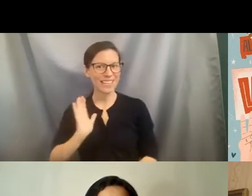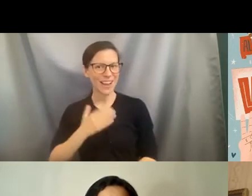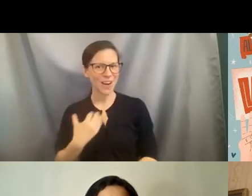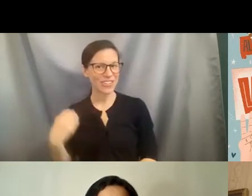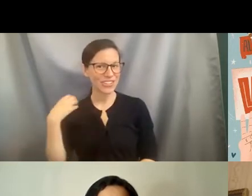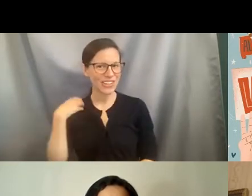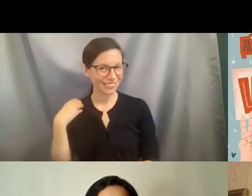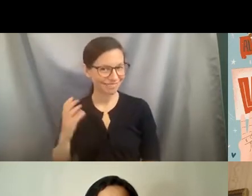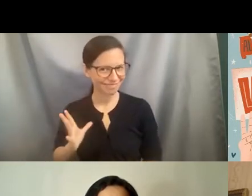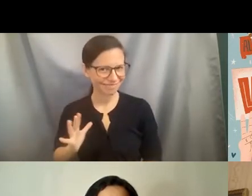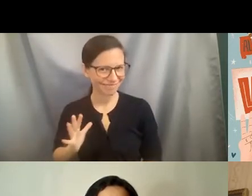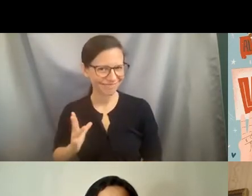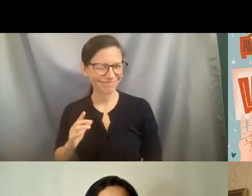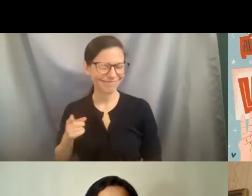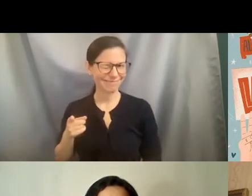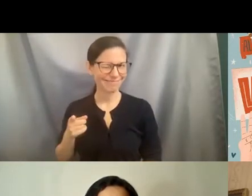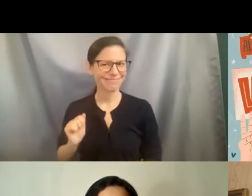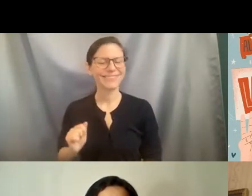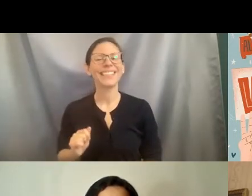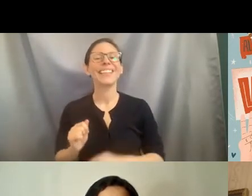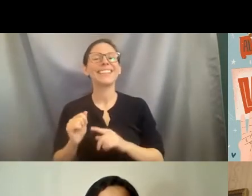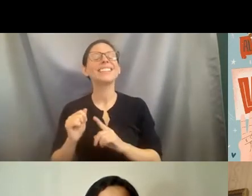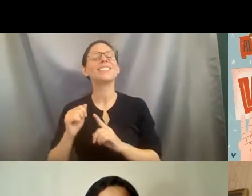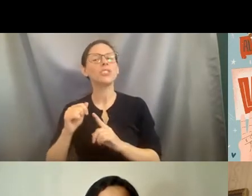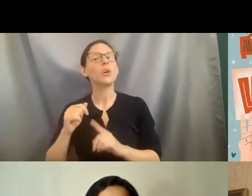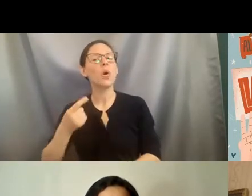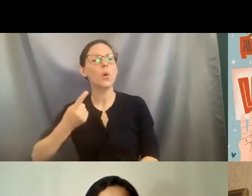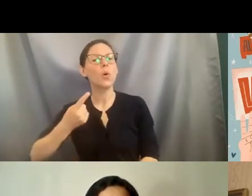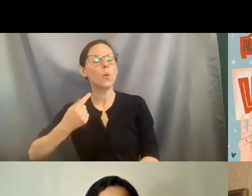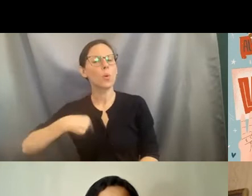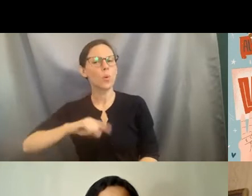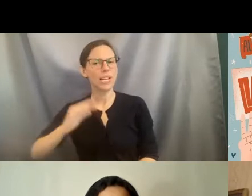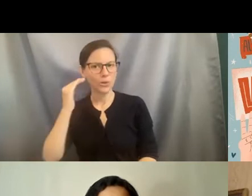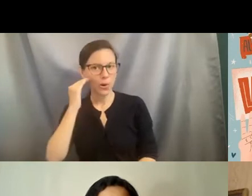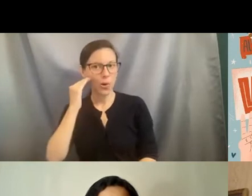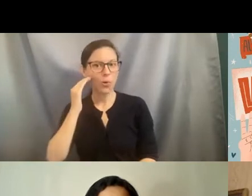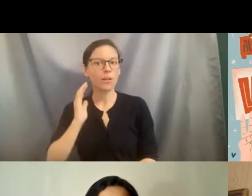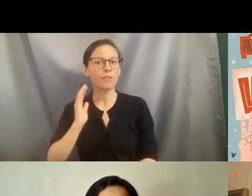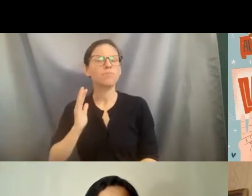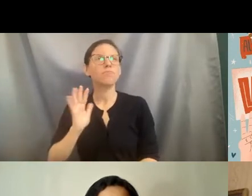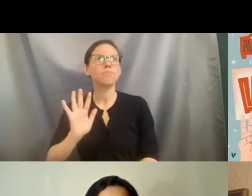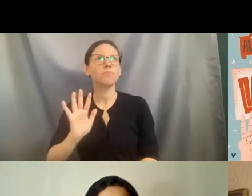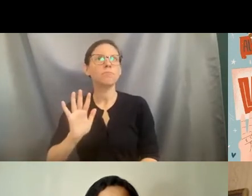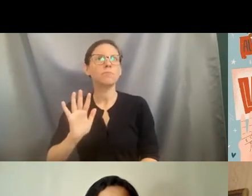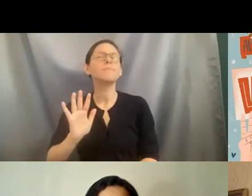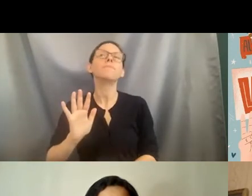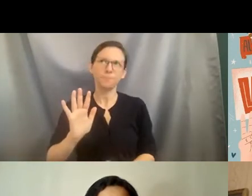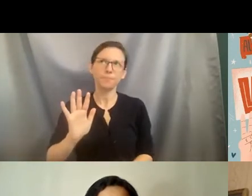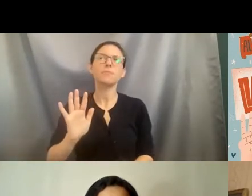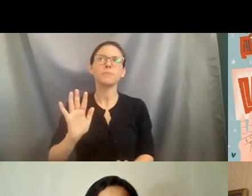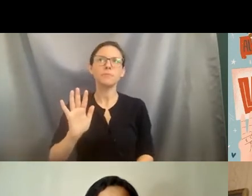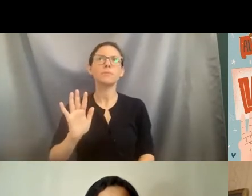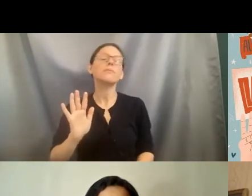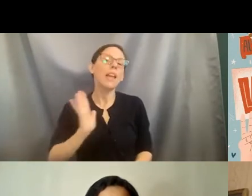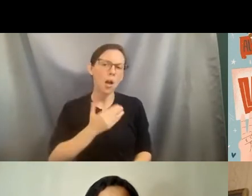health. And we can be assured that our strategy has been to make sure that